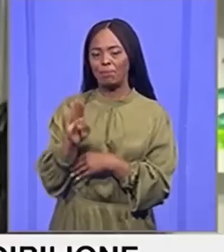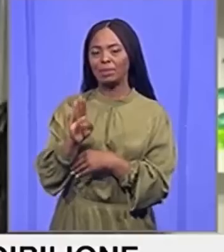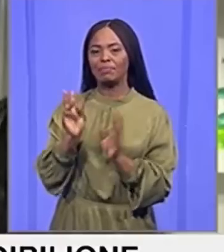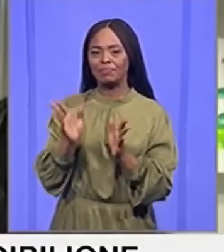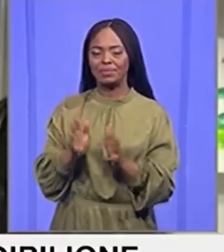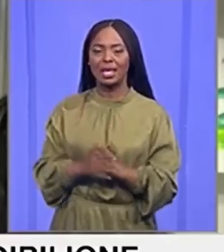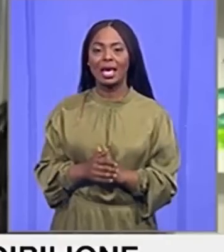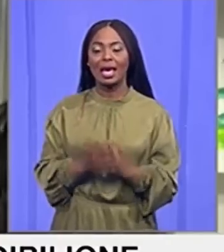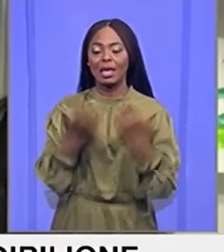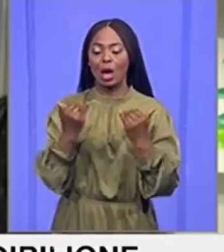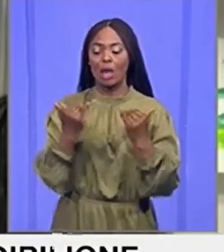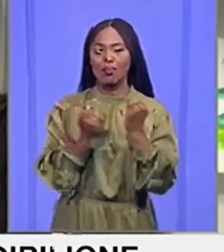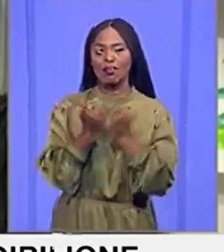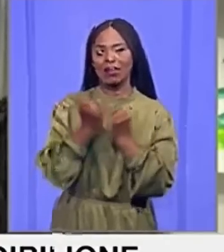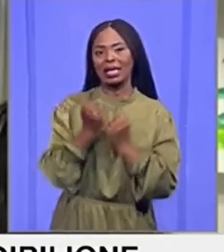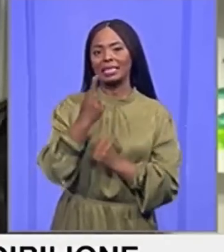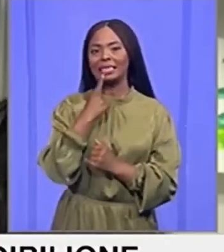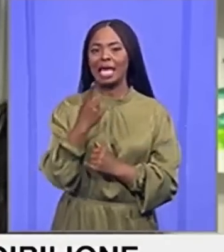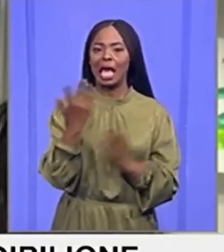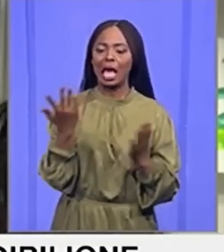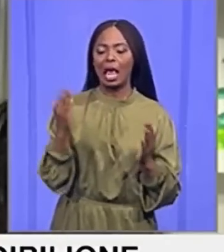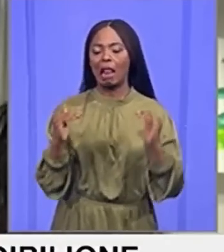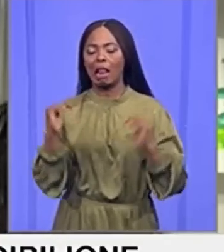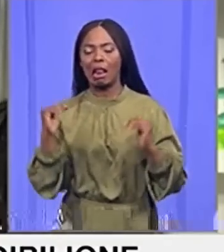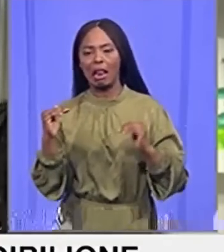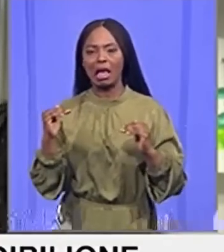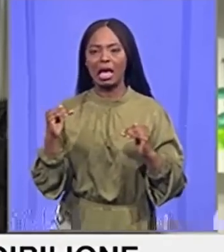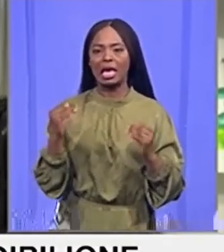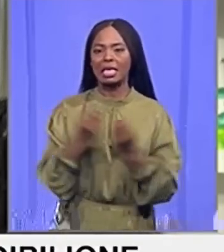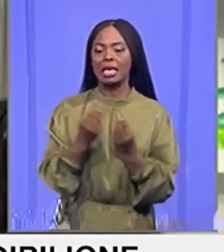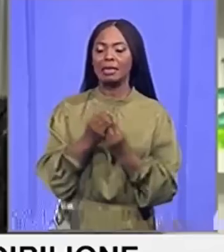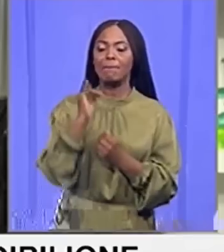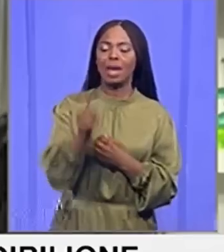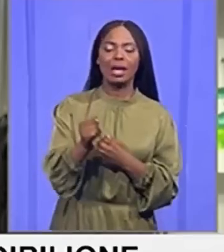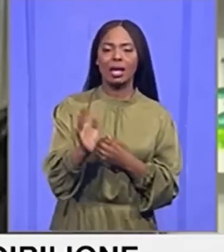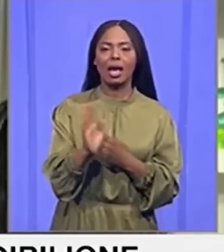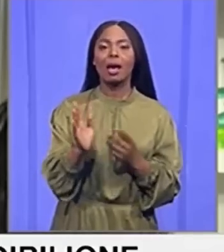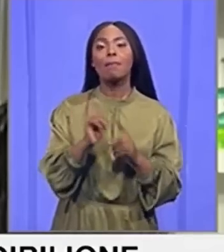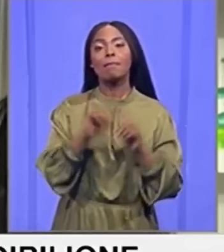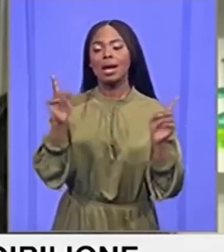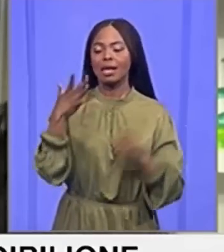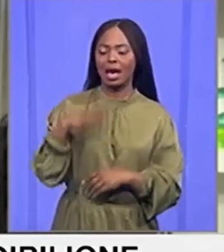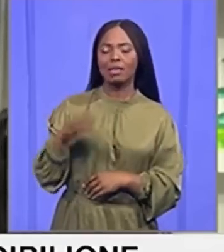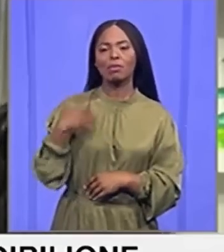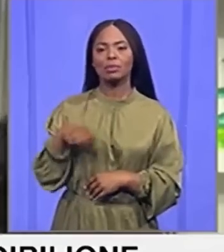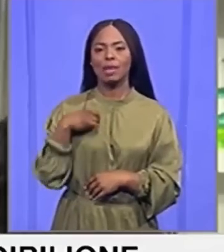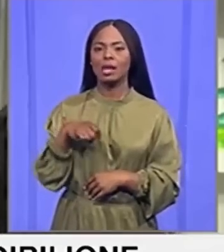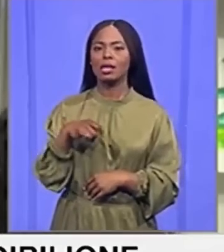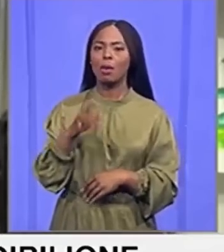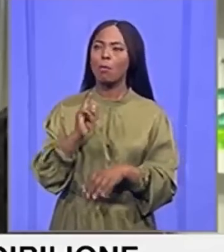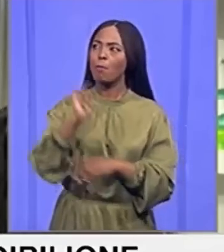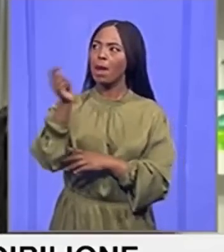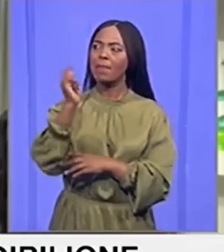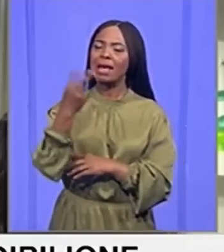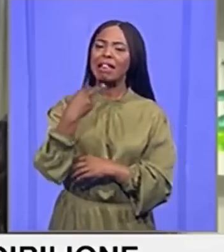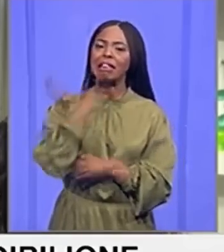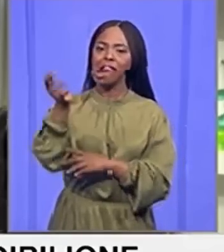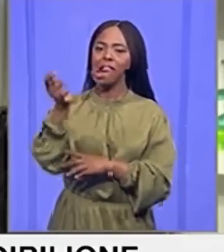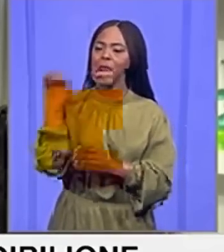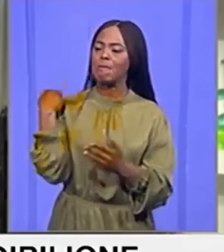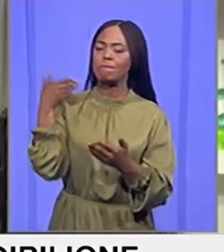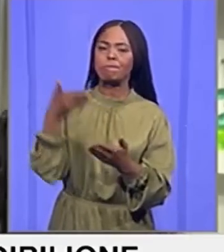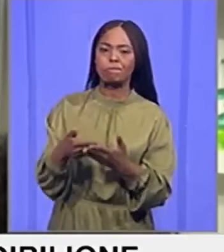compare and say things aren't as bad, but there are municipalities that have owed much more money over many periods or